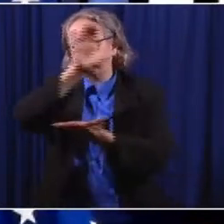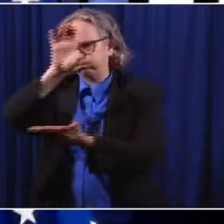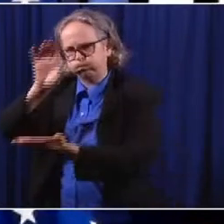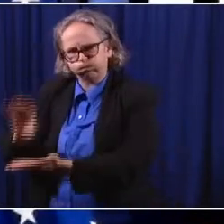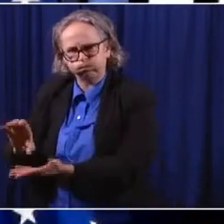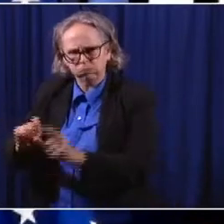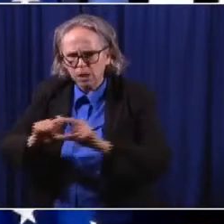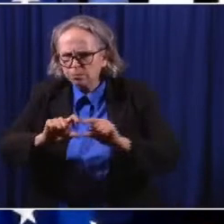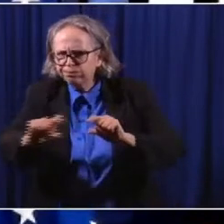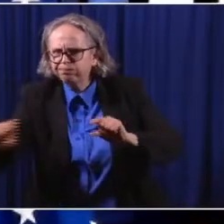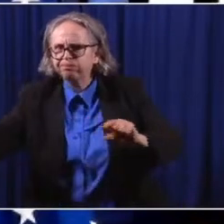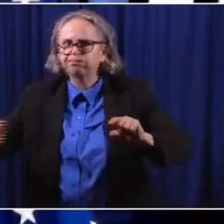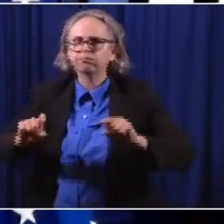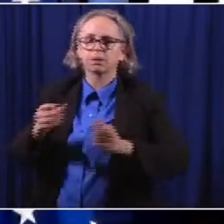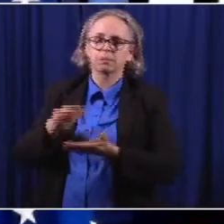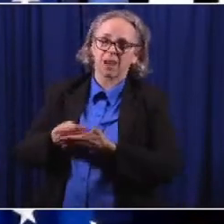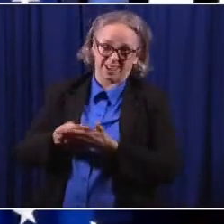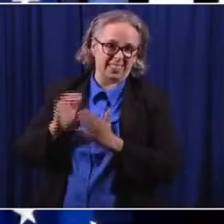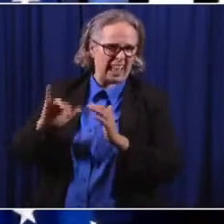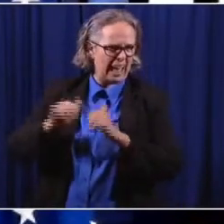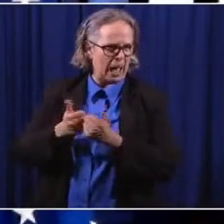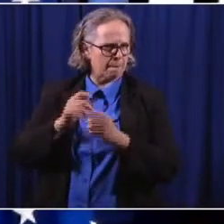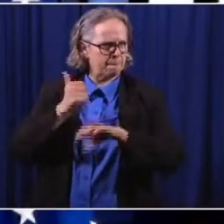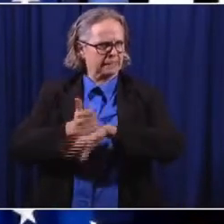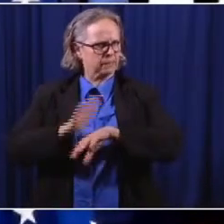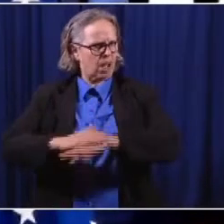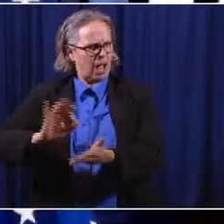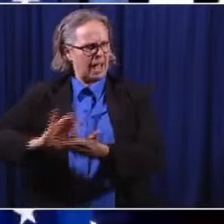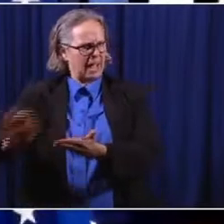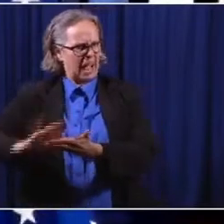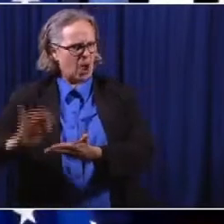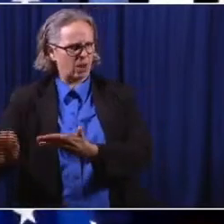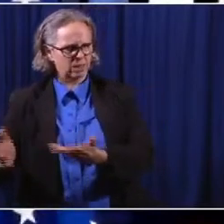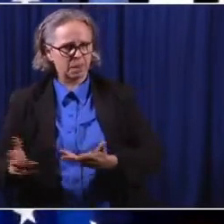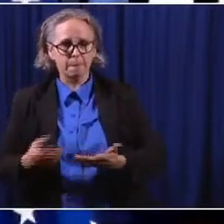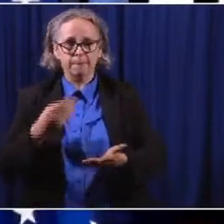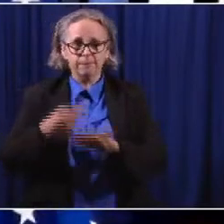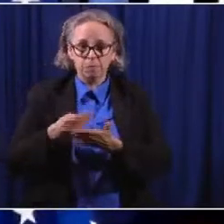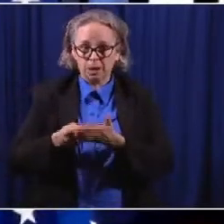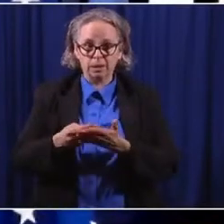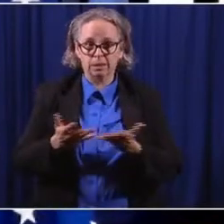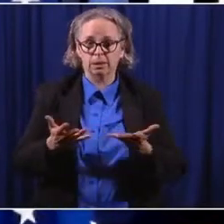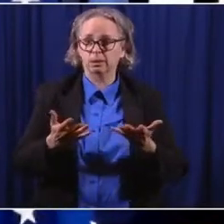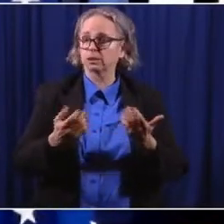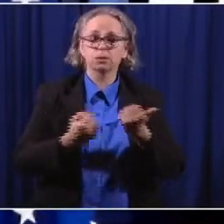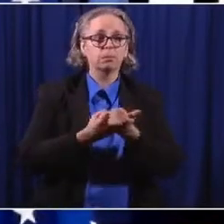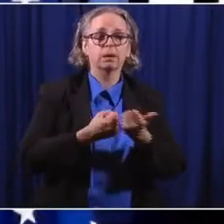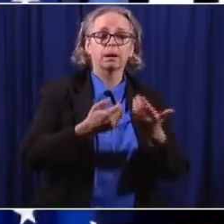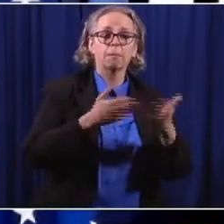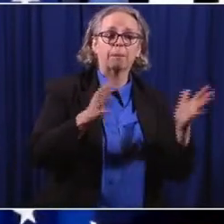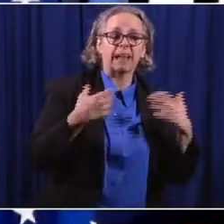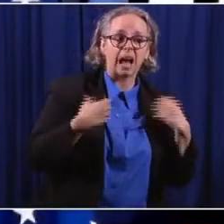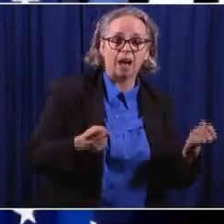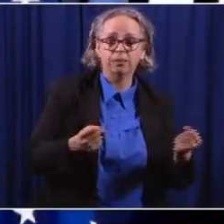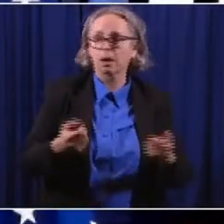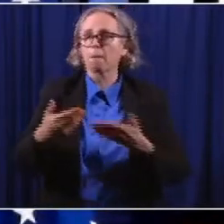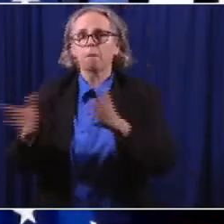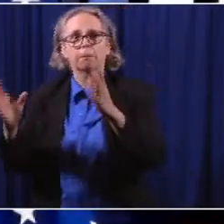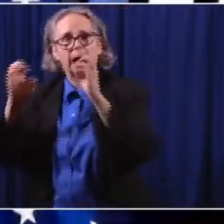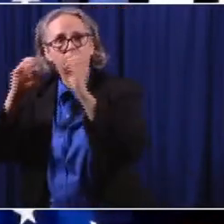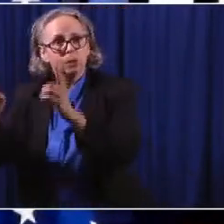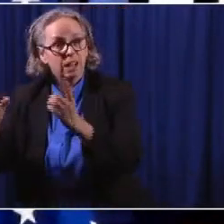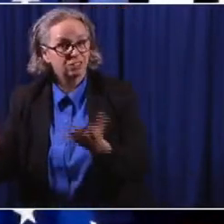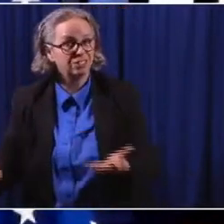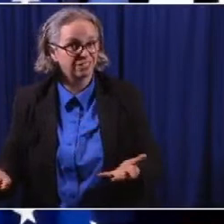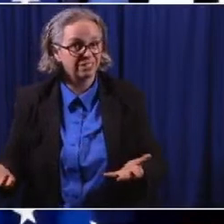support essential services like public education and public health. And also, as I think many of you know,